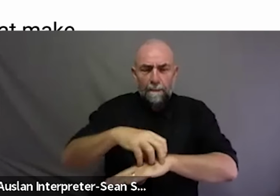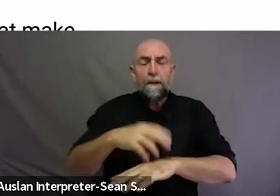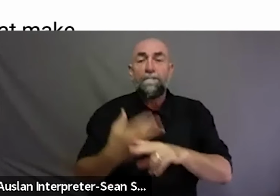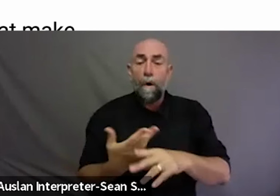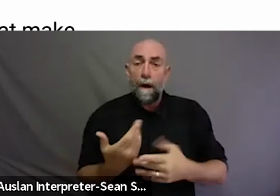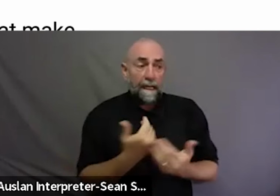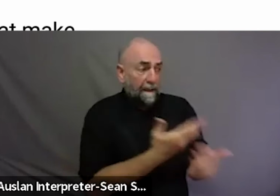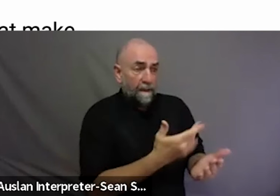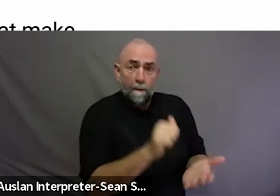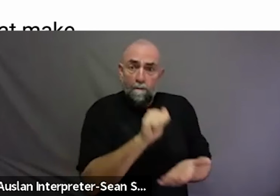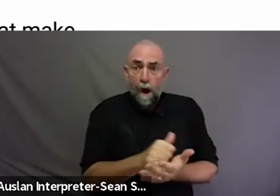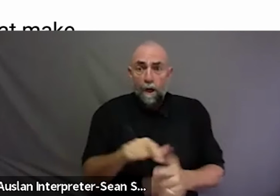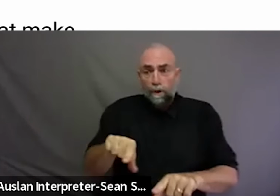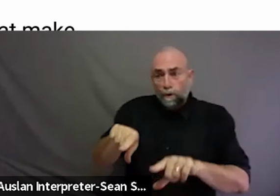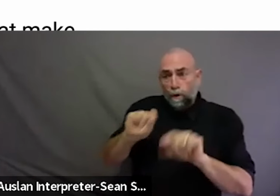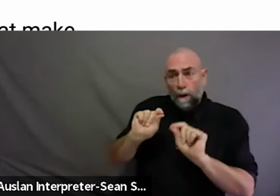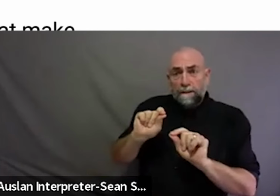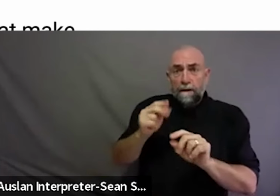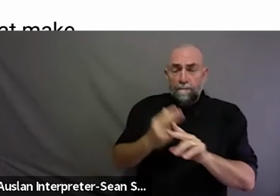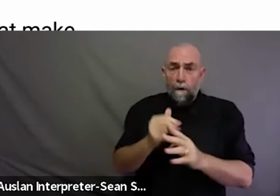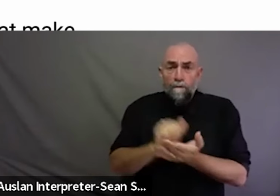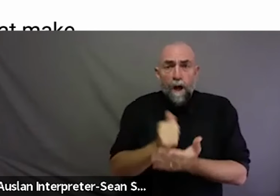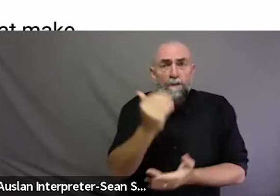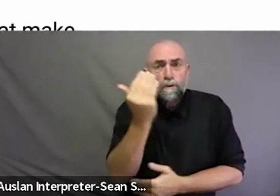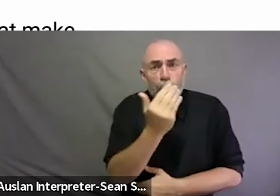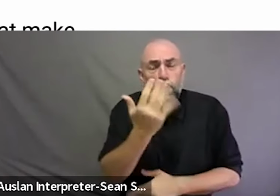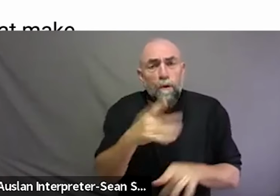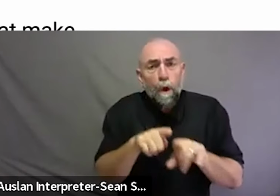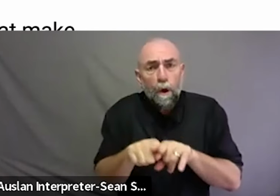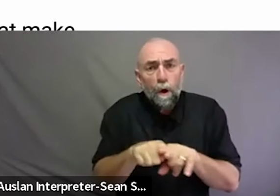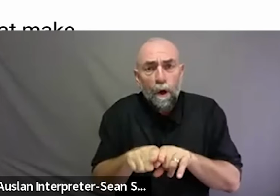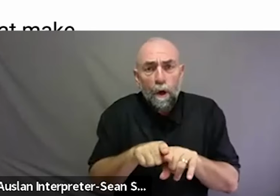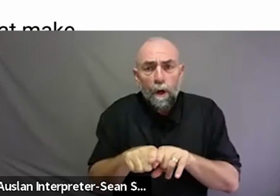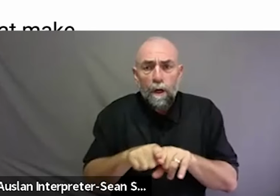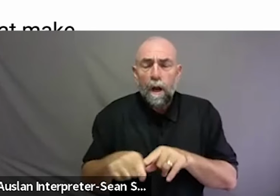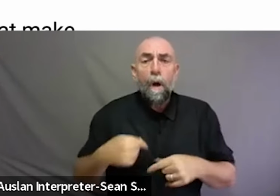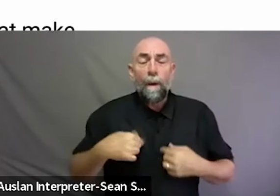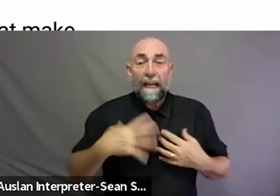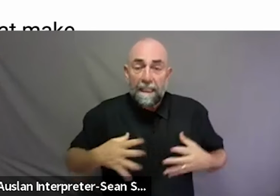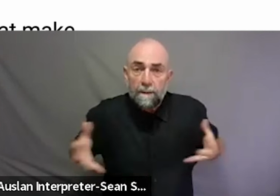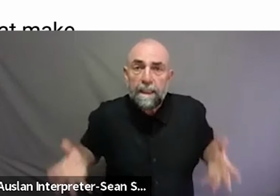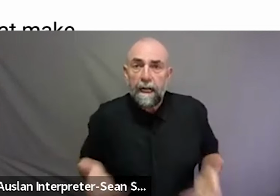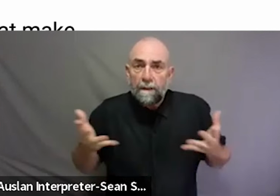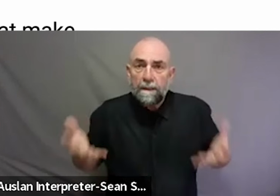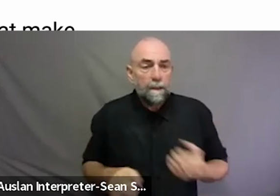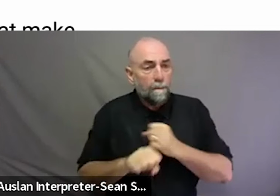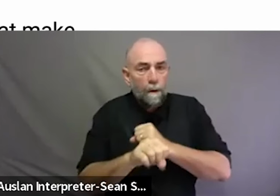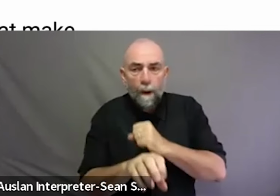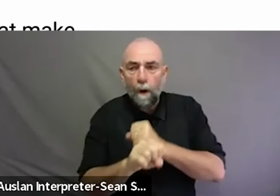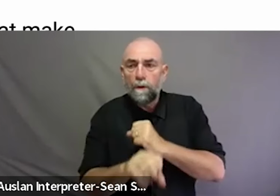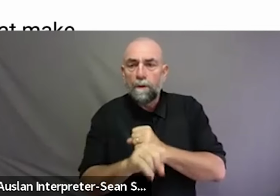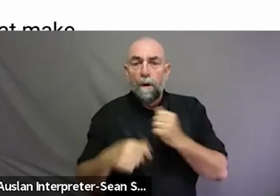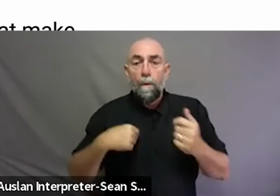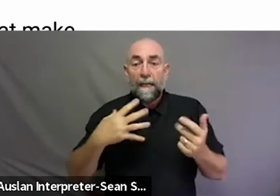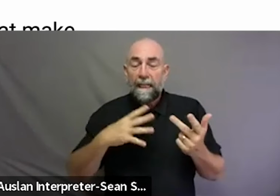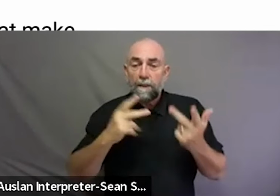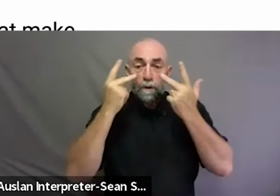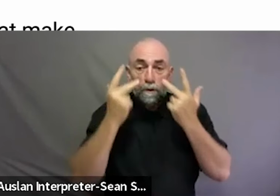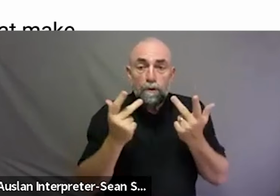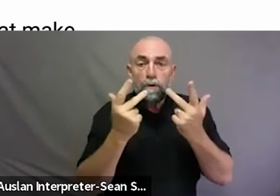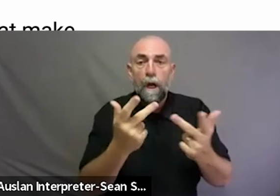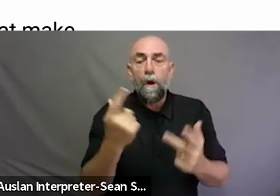for neurodiverse people. So we want this to be something that we can promote and show that we want